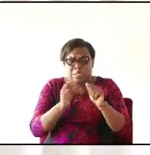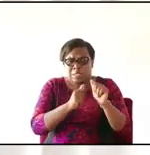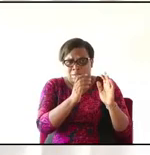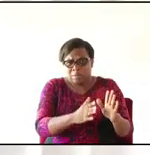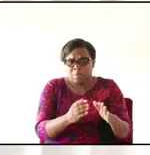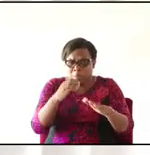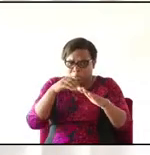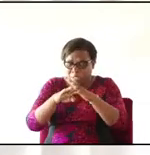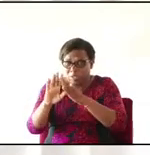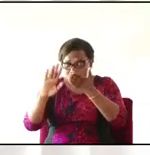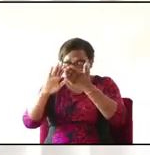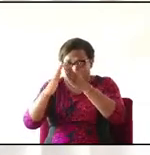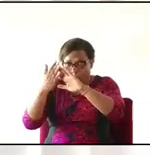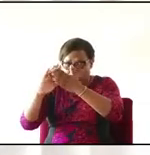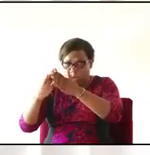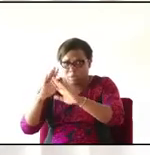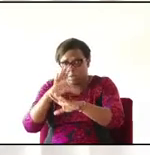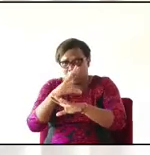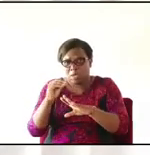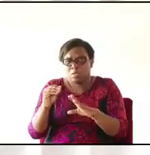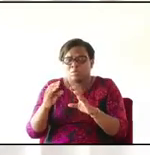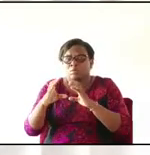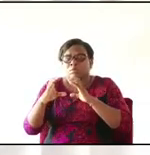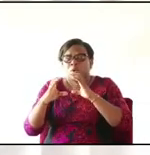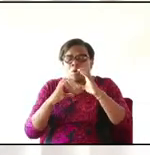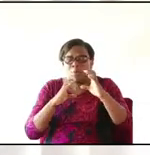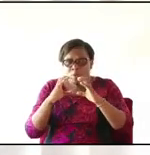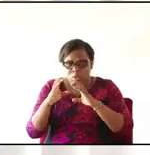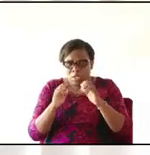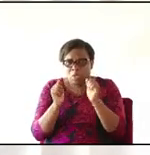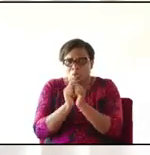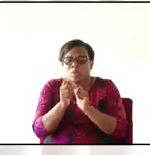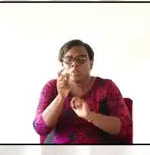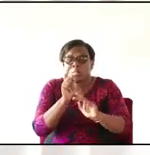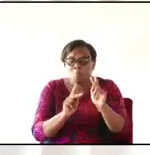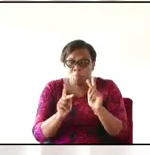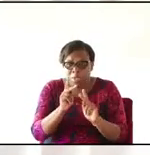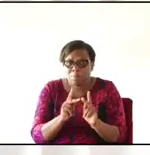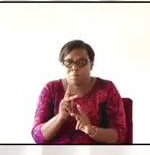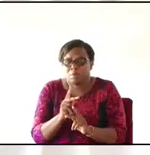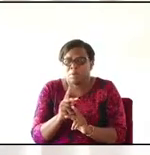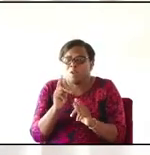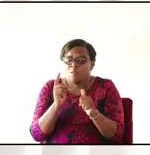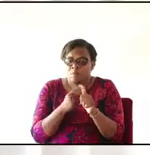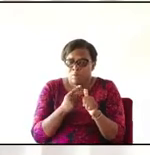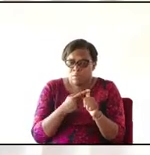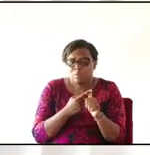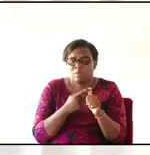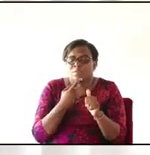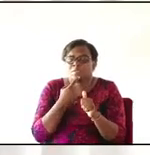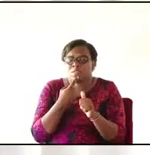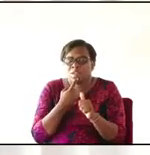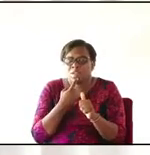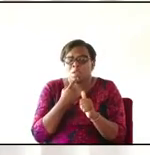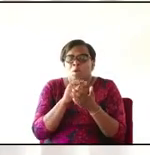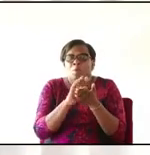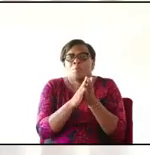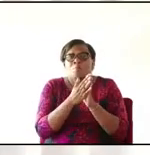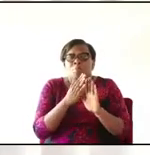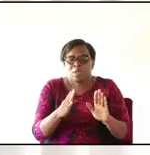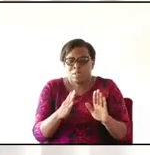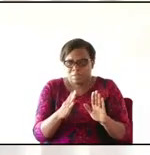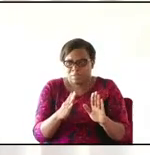their community and to communicate with the people out there by first of all saying,